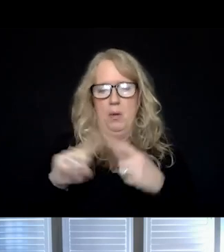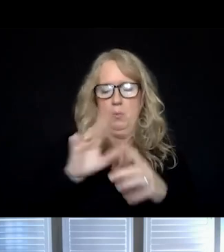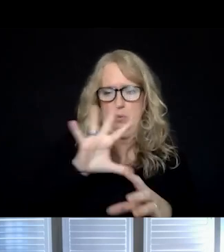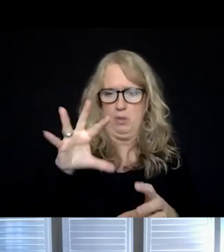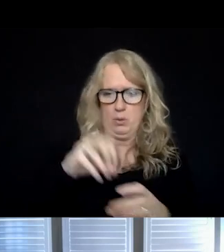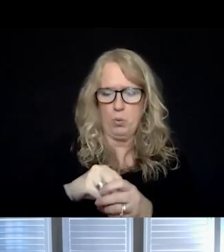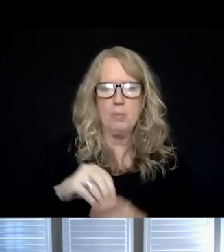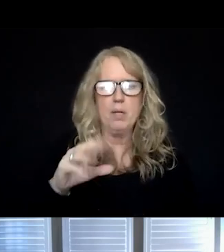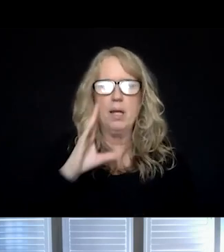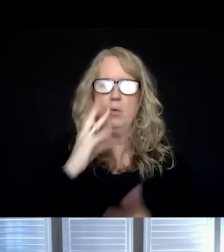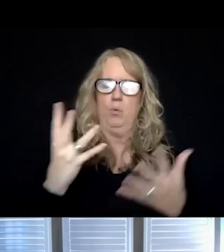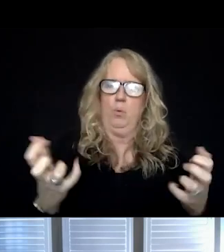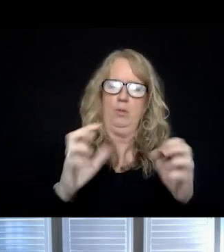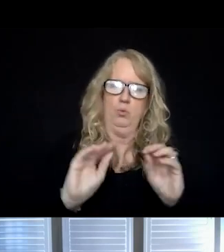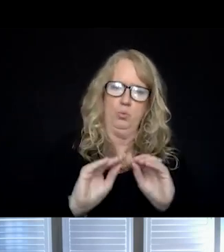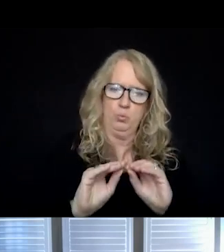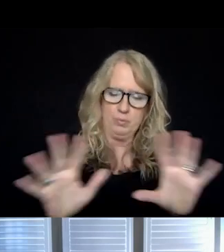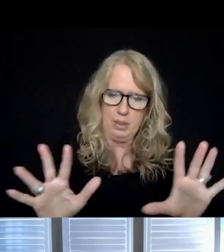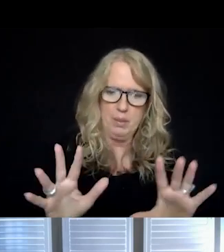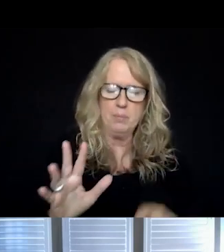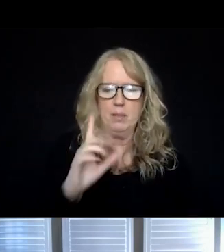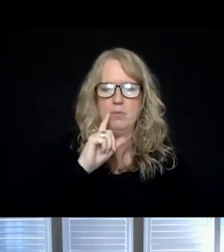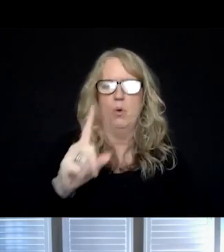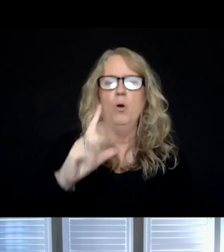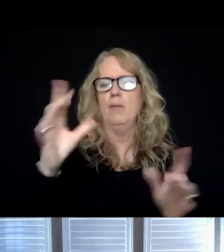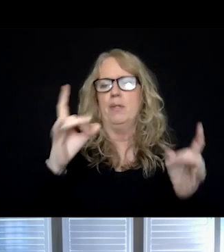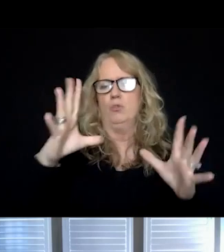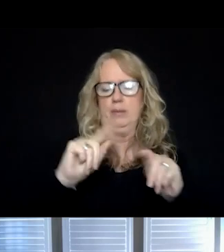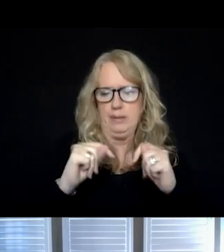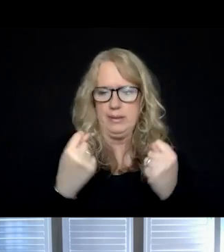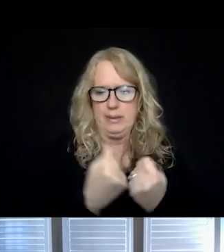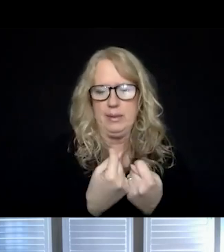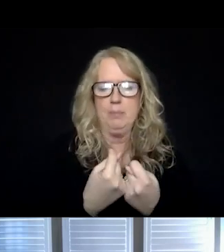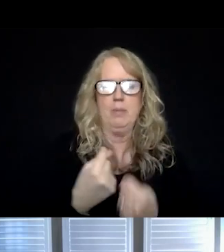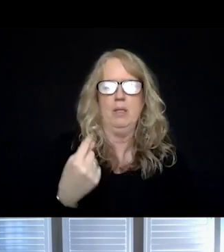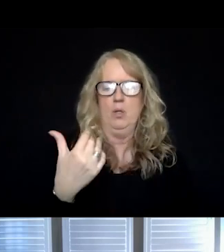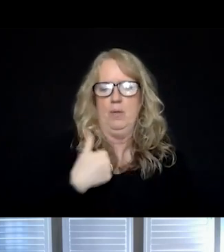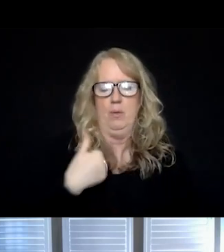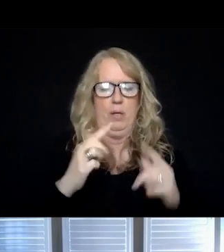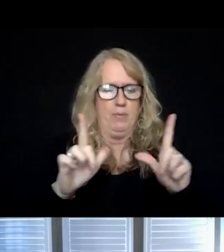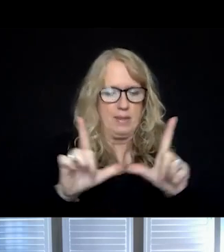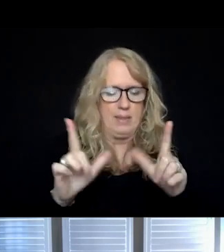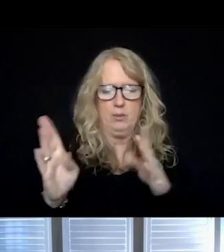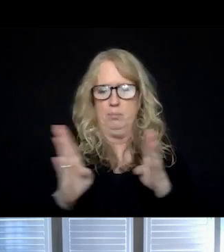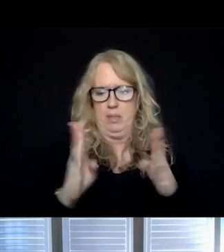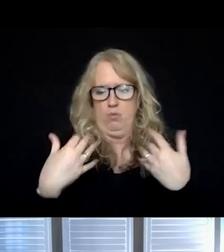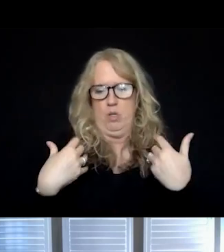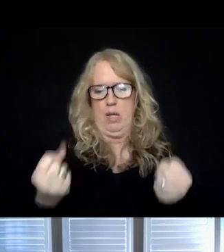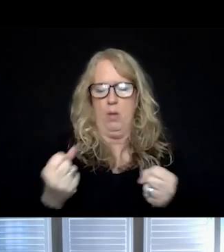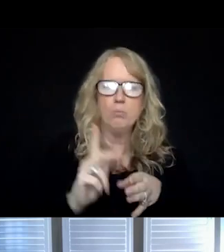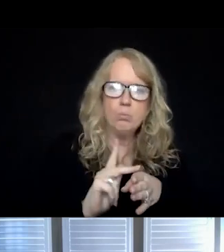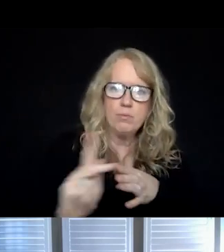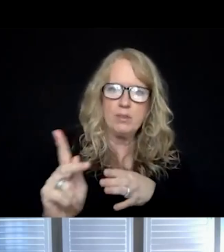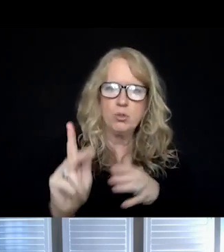to clarify that for mobile crisis teams, not only did we have licensed behavioral health professionals, but they could